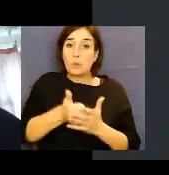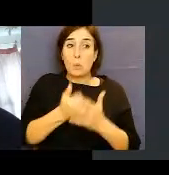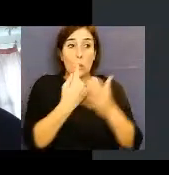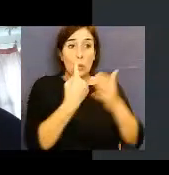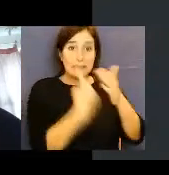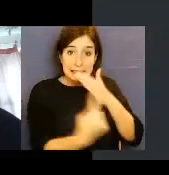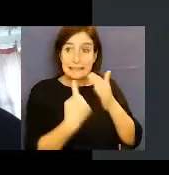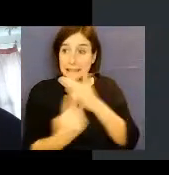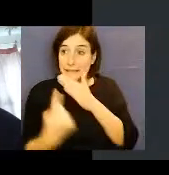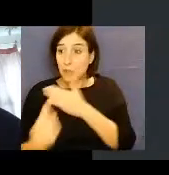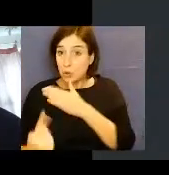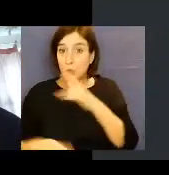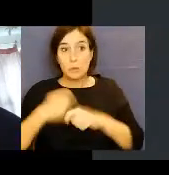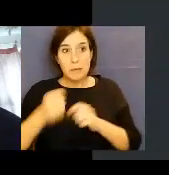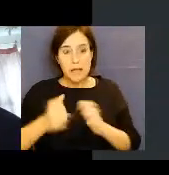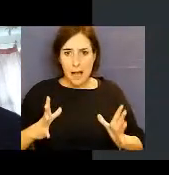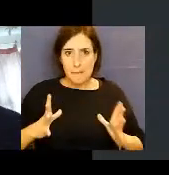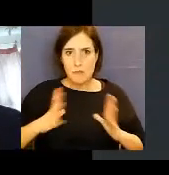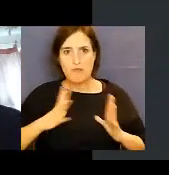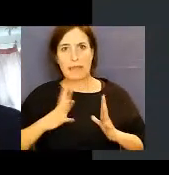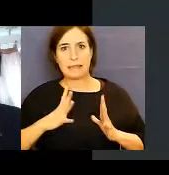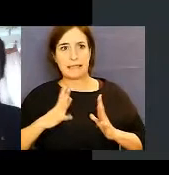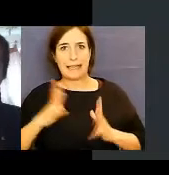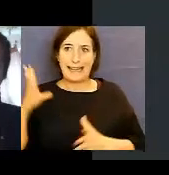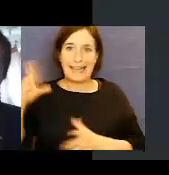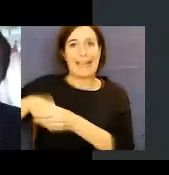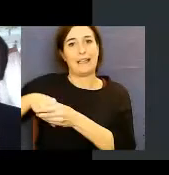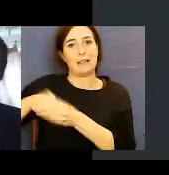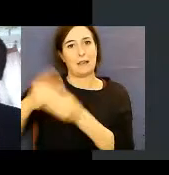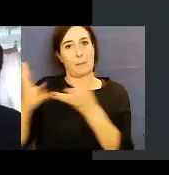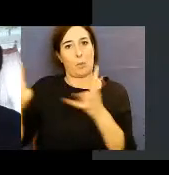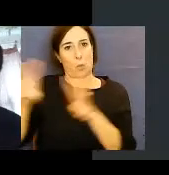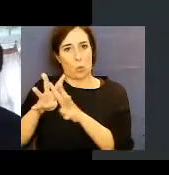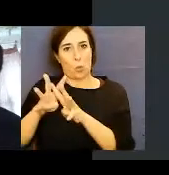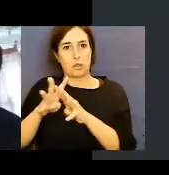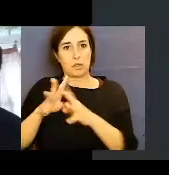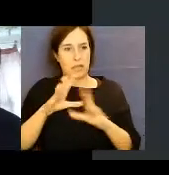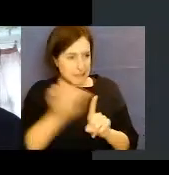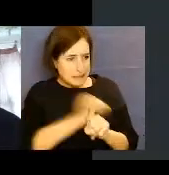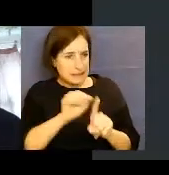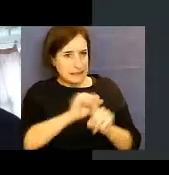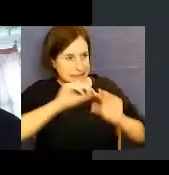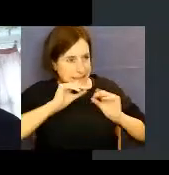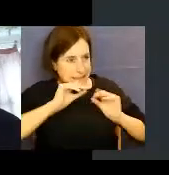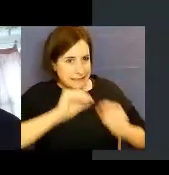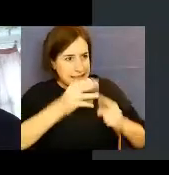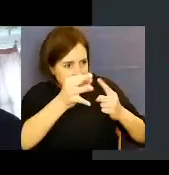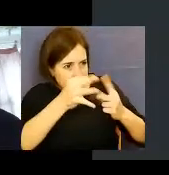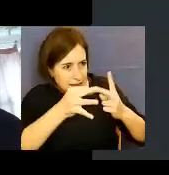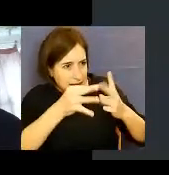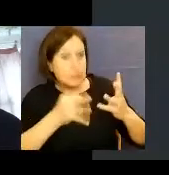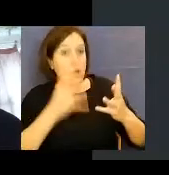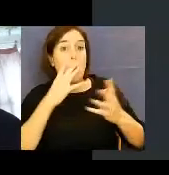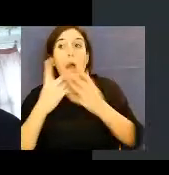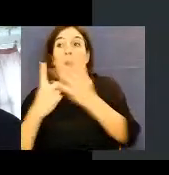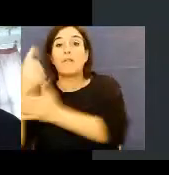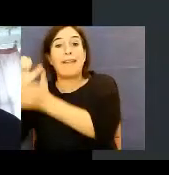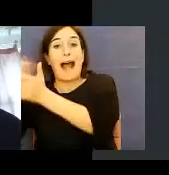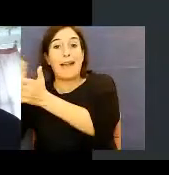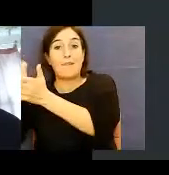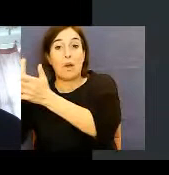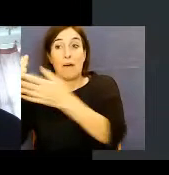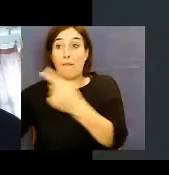to become board ready. So when there's a vacancy out there in the sports sector, within the boardrooms,